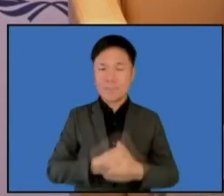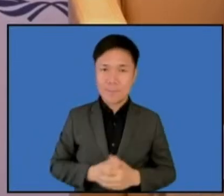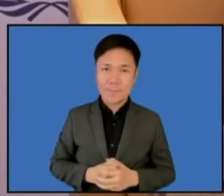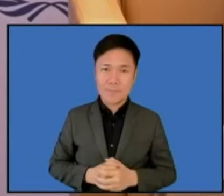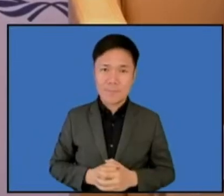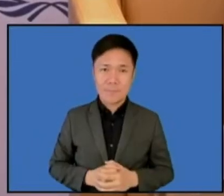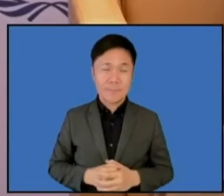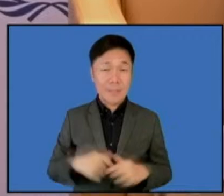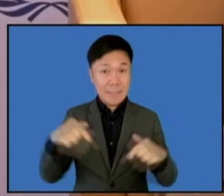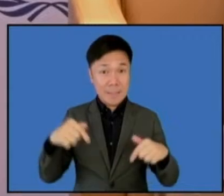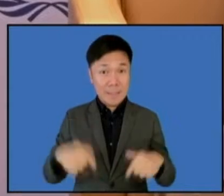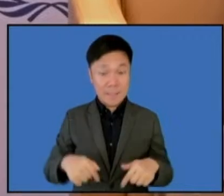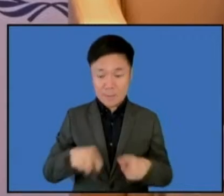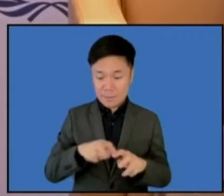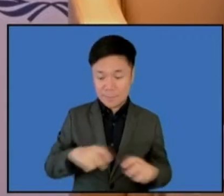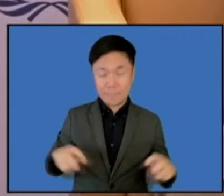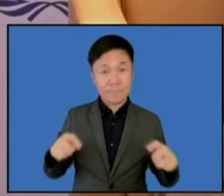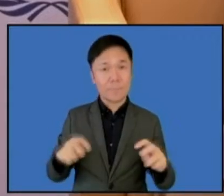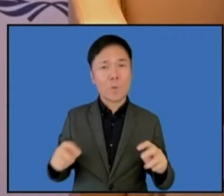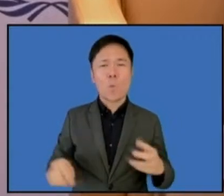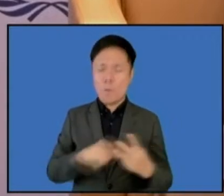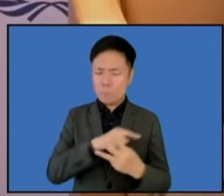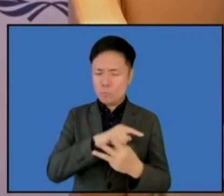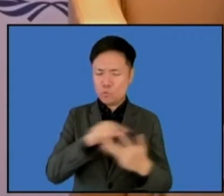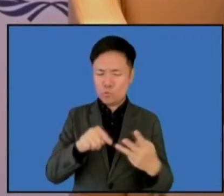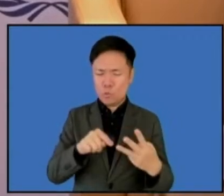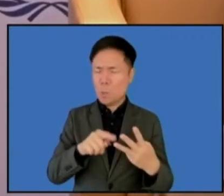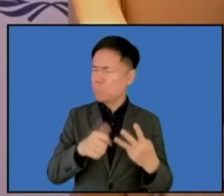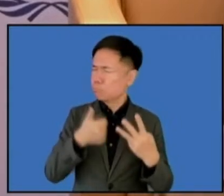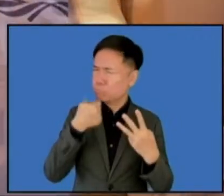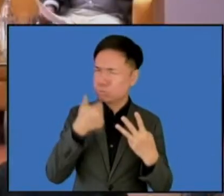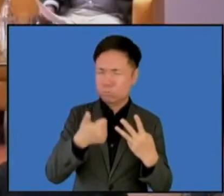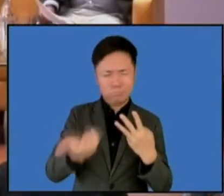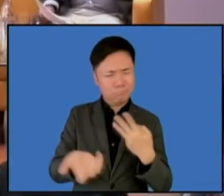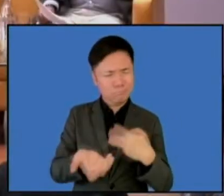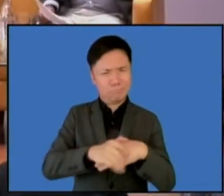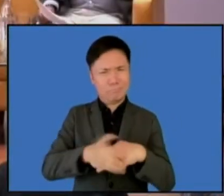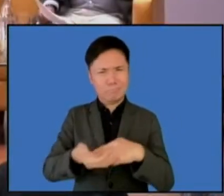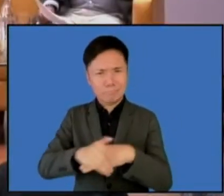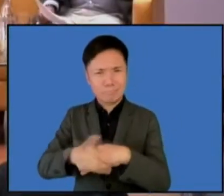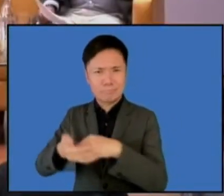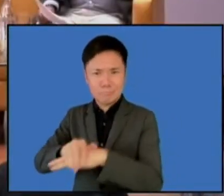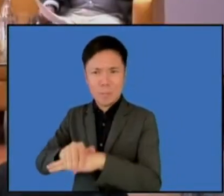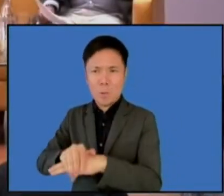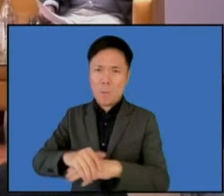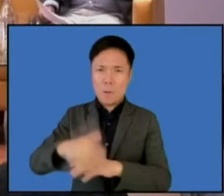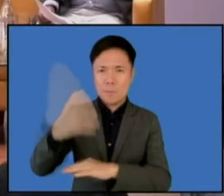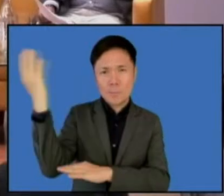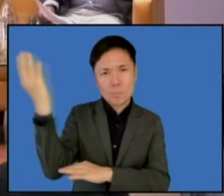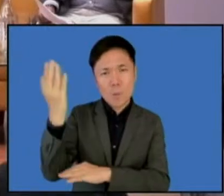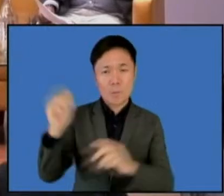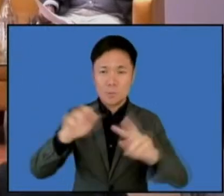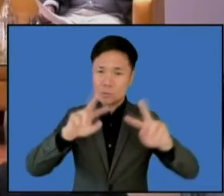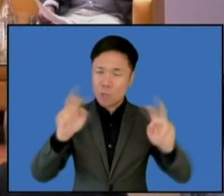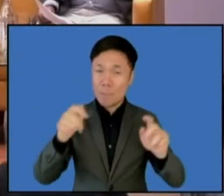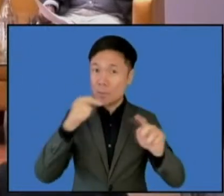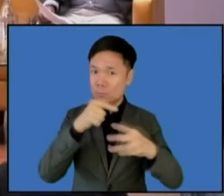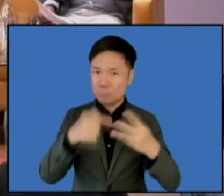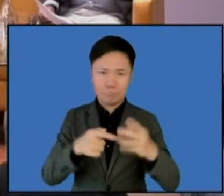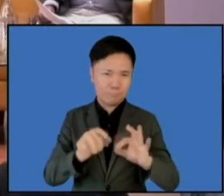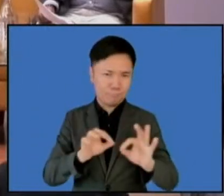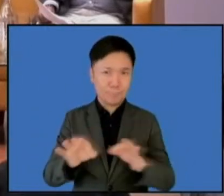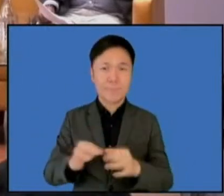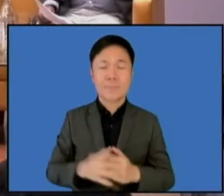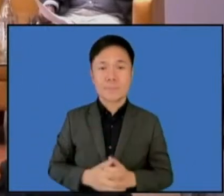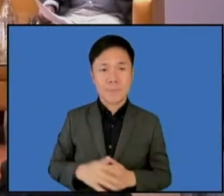our roundtable, we have 3 really expert speakers who will help us address these objectives. To